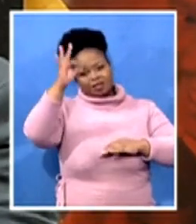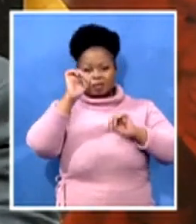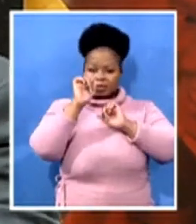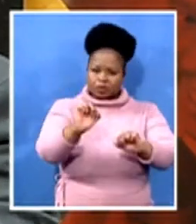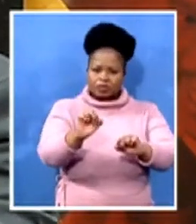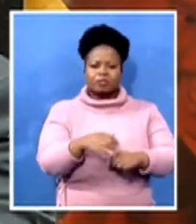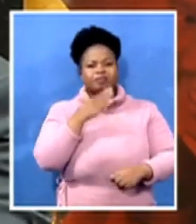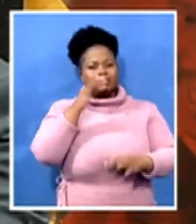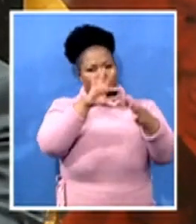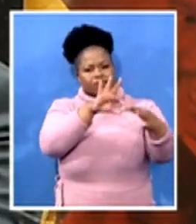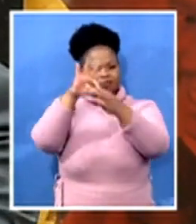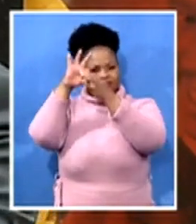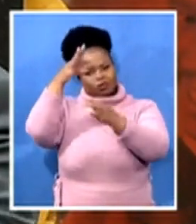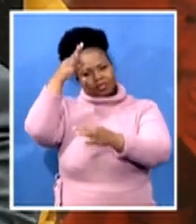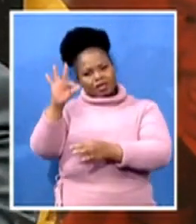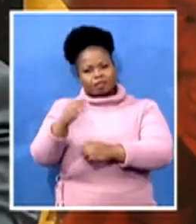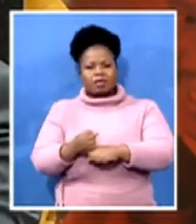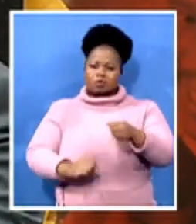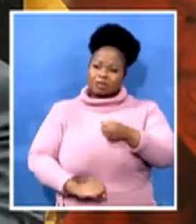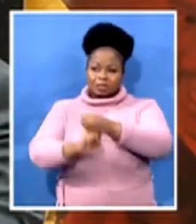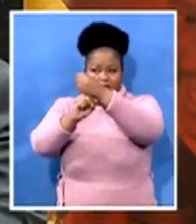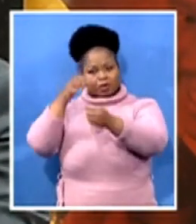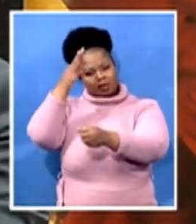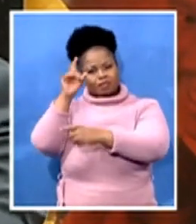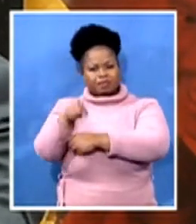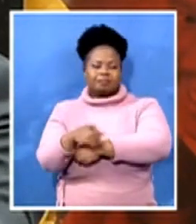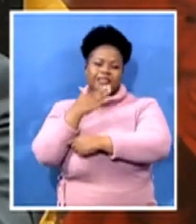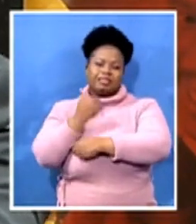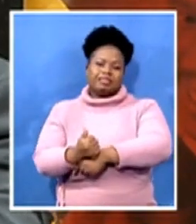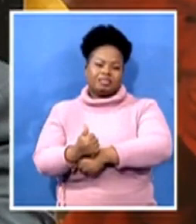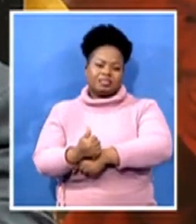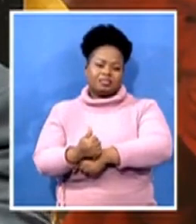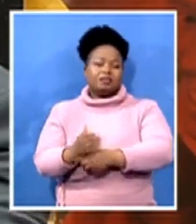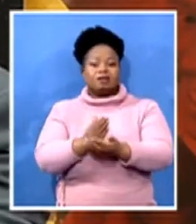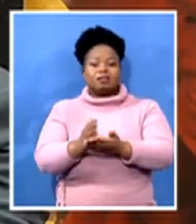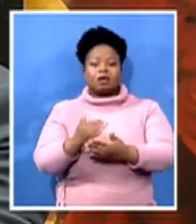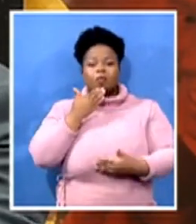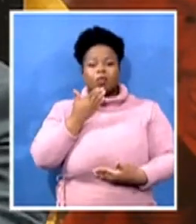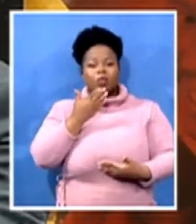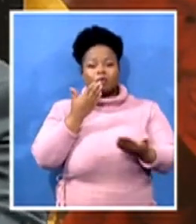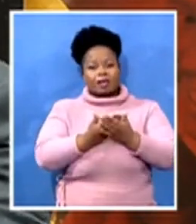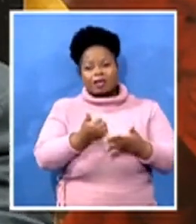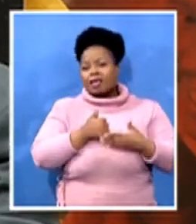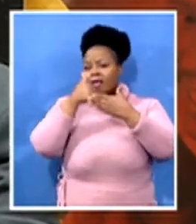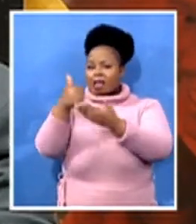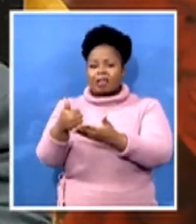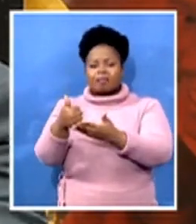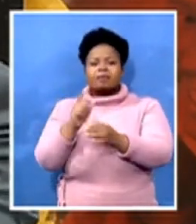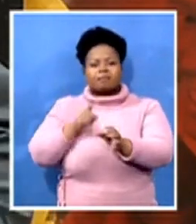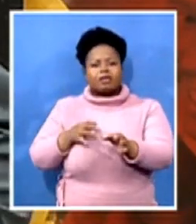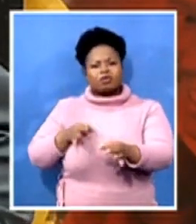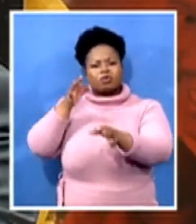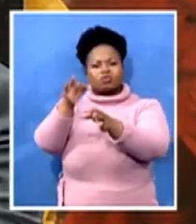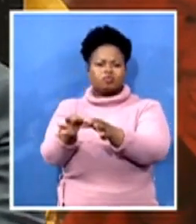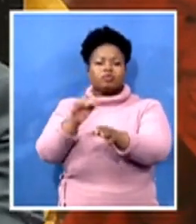inkxaso kurhulumente, abakwazi ukuphakama bancedise benze igalelo labo. Yiyo le nto sithe sifuna